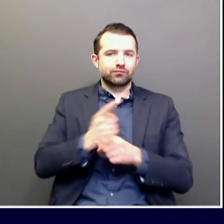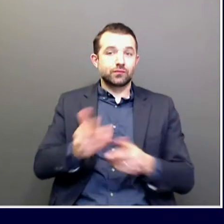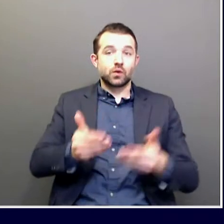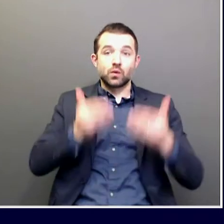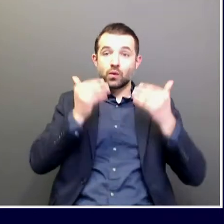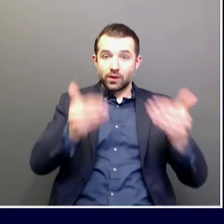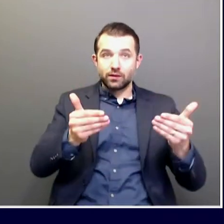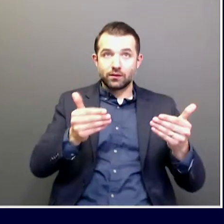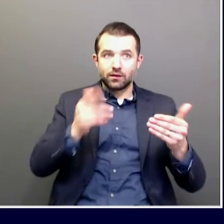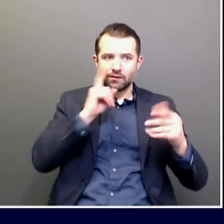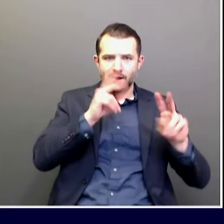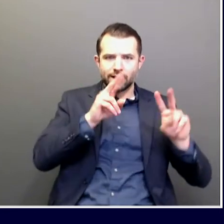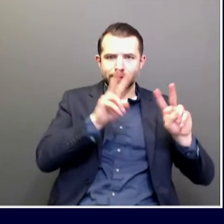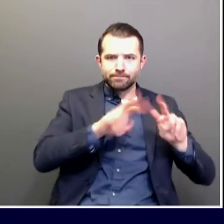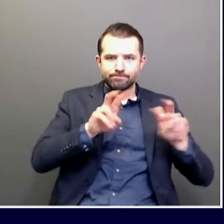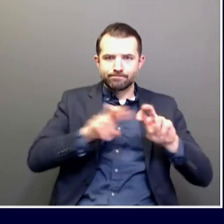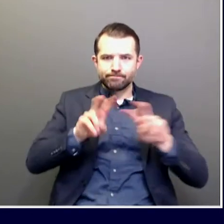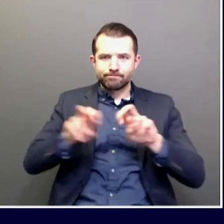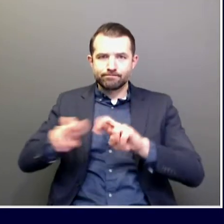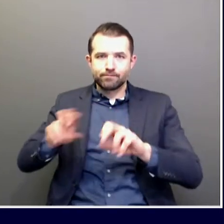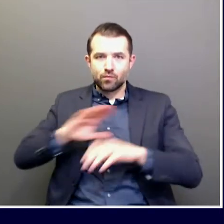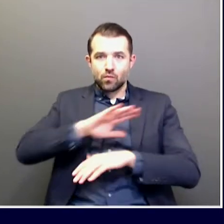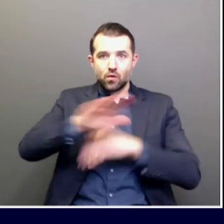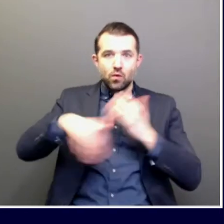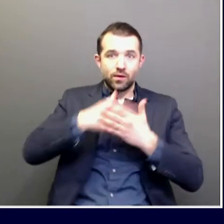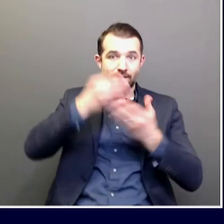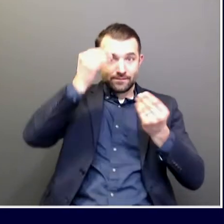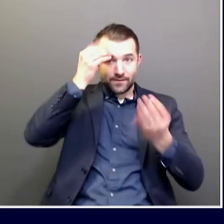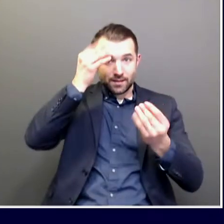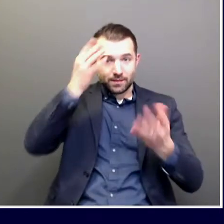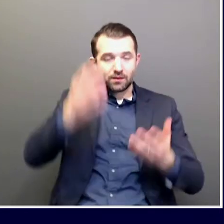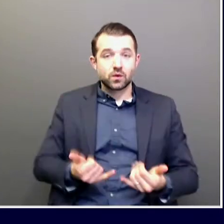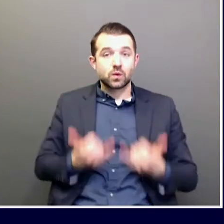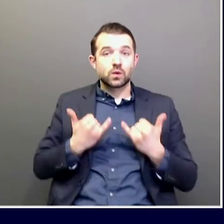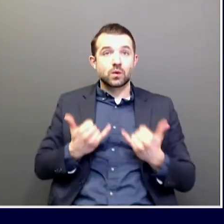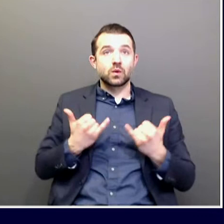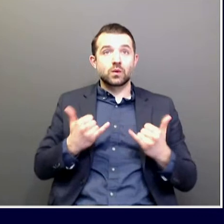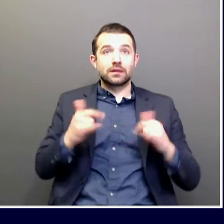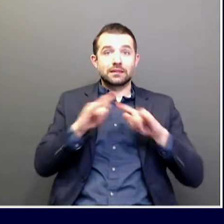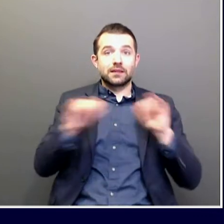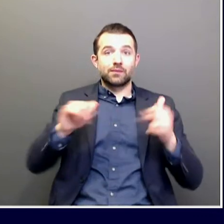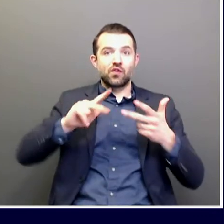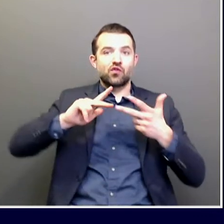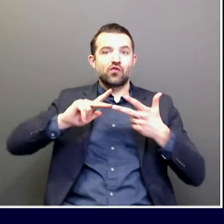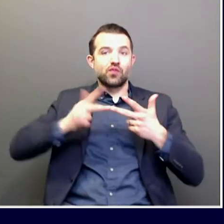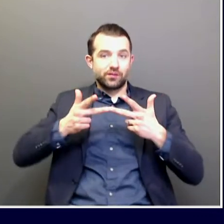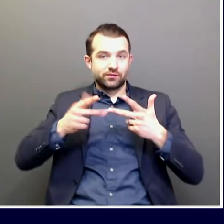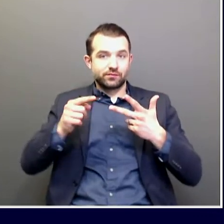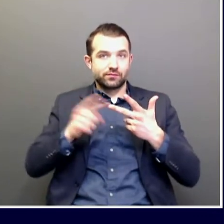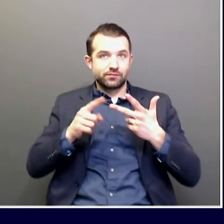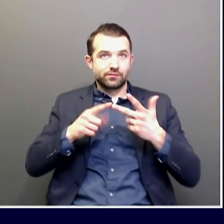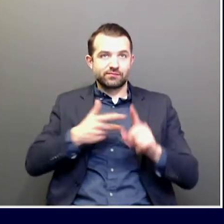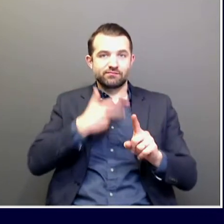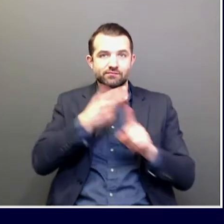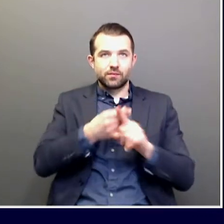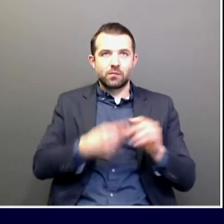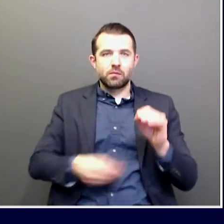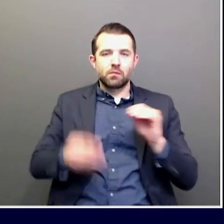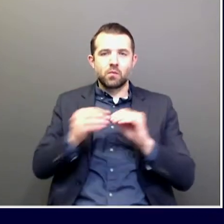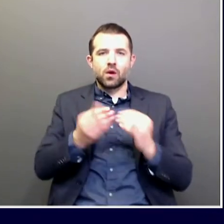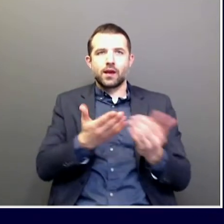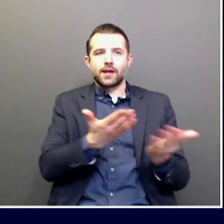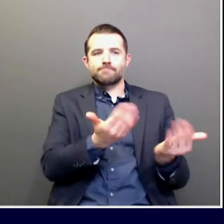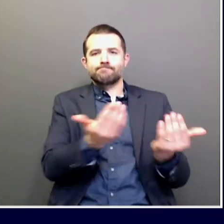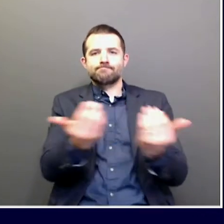Hello, good afternoon. Just continuing on the masking question, something I wanted to have